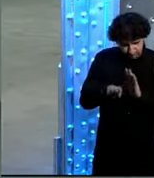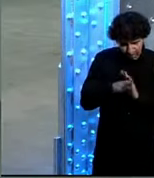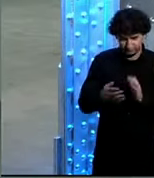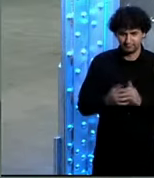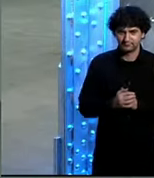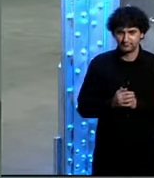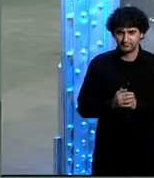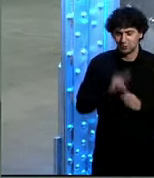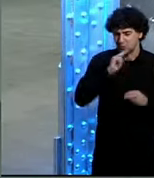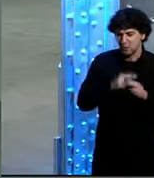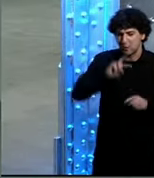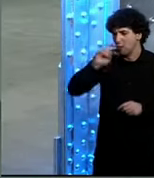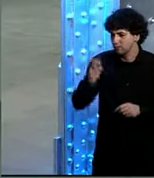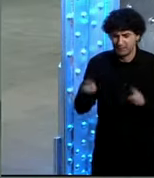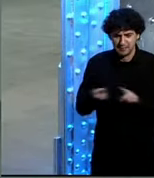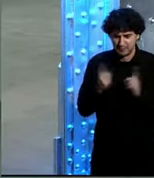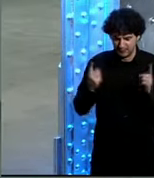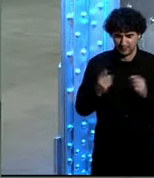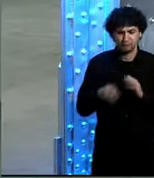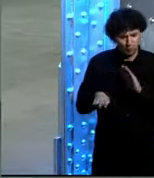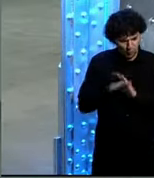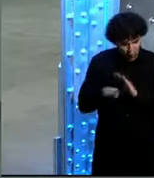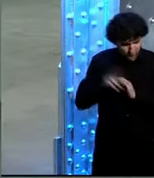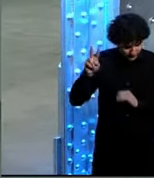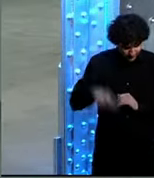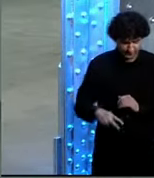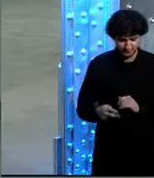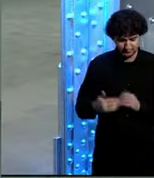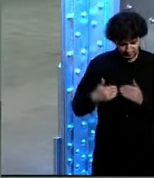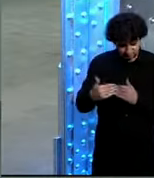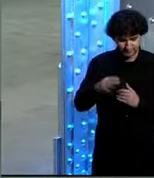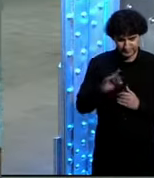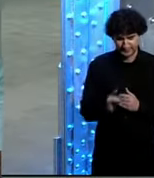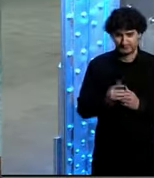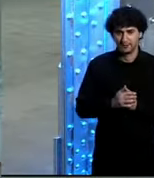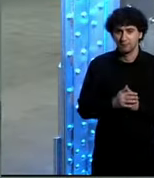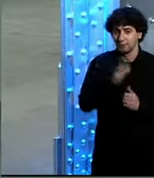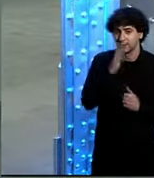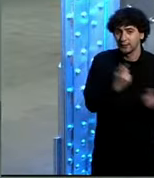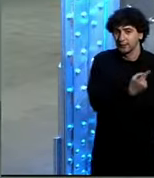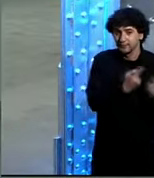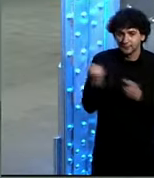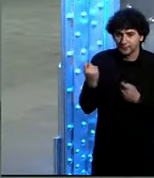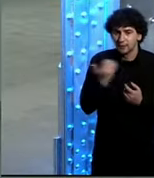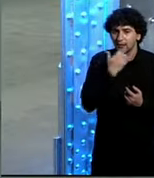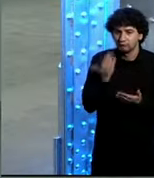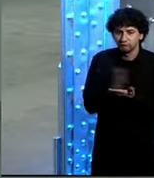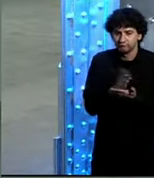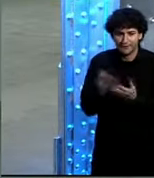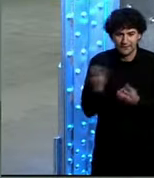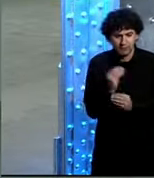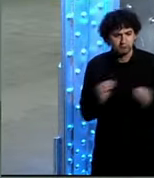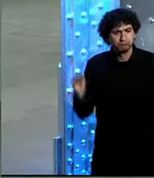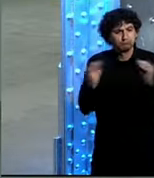it will, call it the way you want, but it will still exist in the future, and it will be more and more present. We